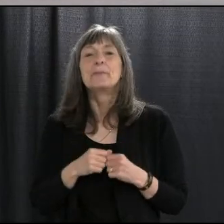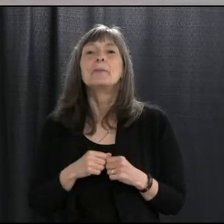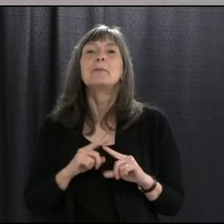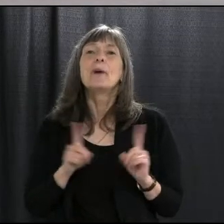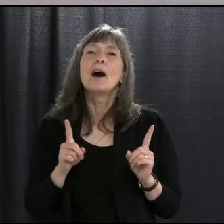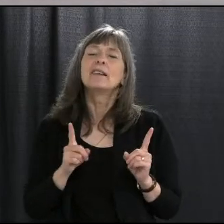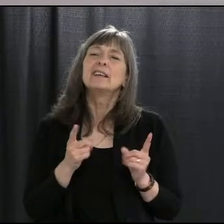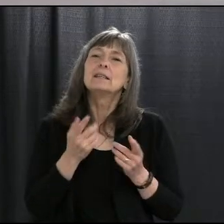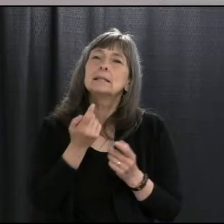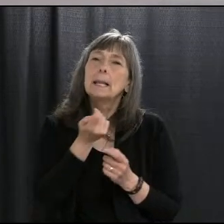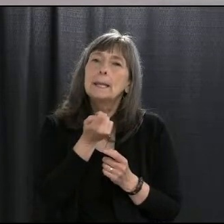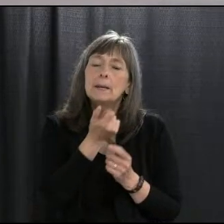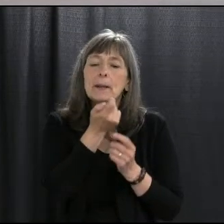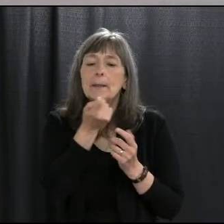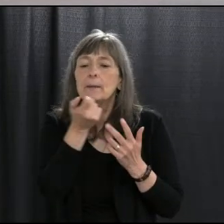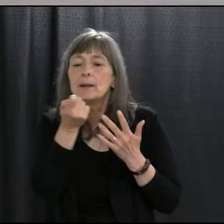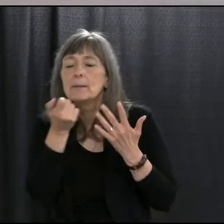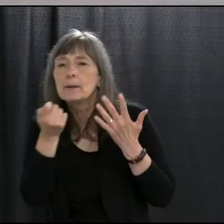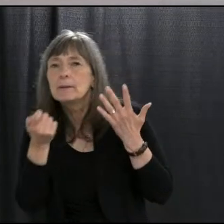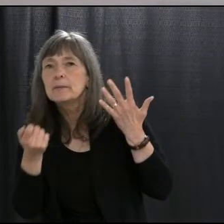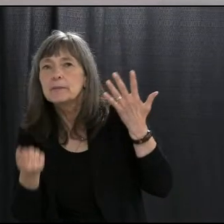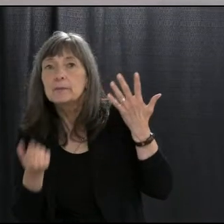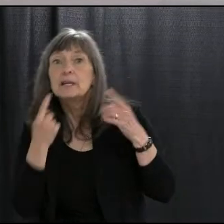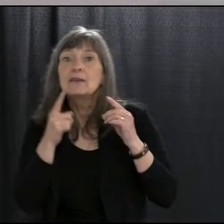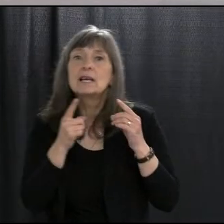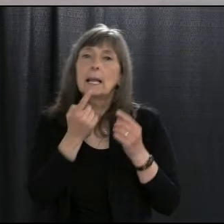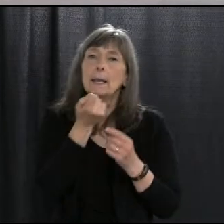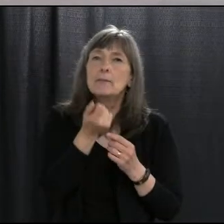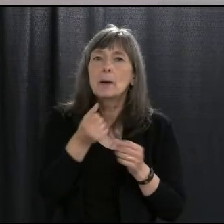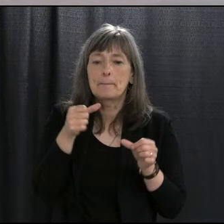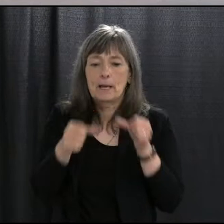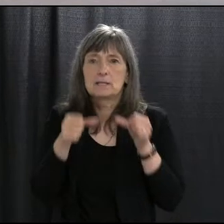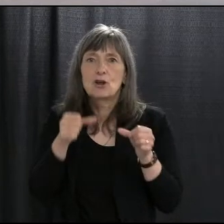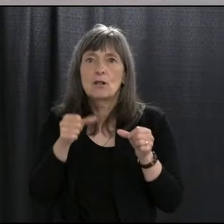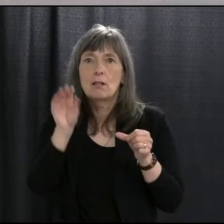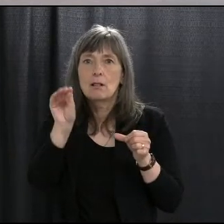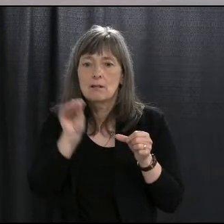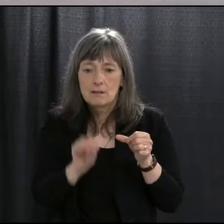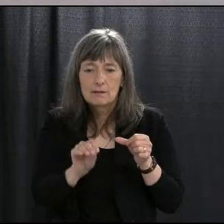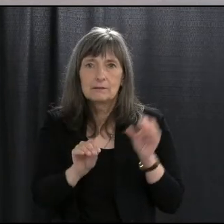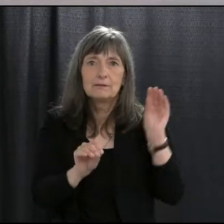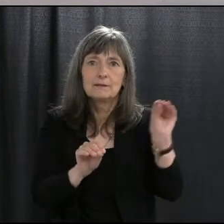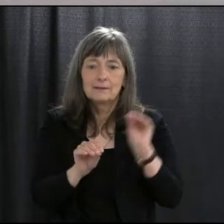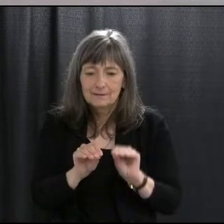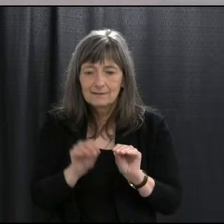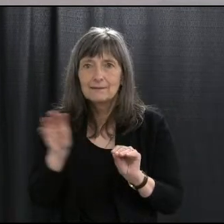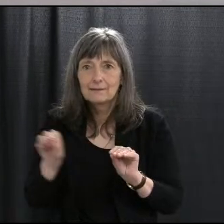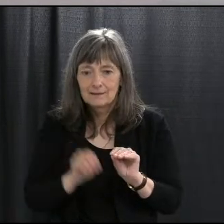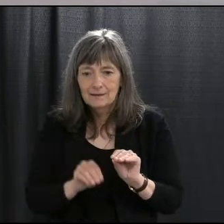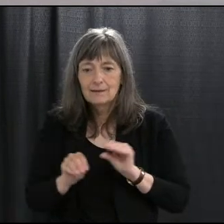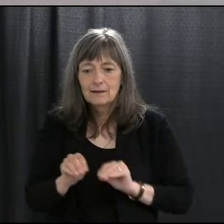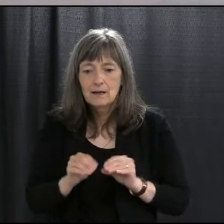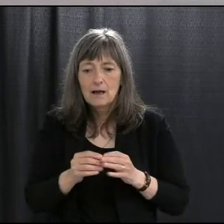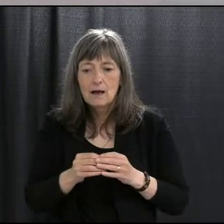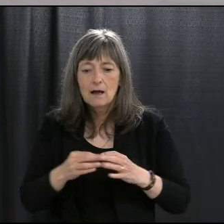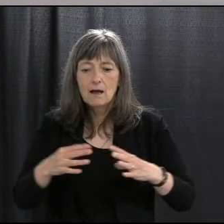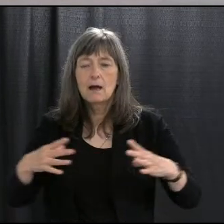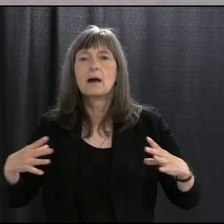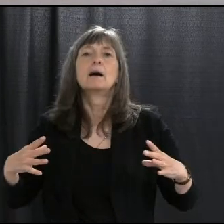of a puzzle, and you can look at them as a single piece, but when you fit them together, there is an